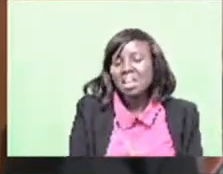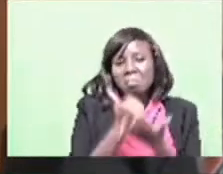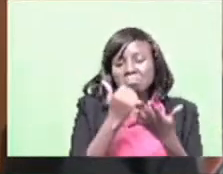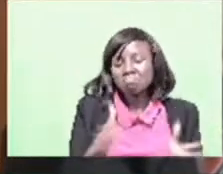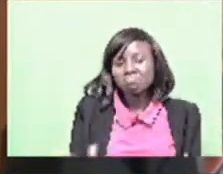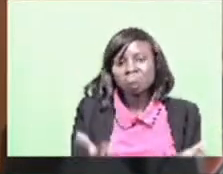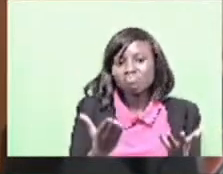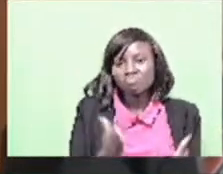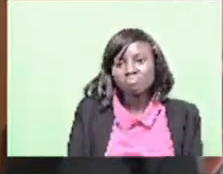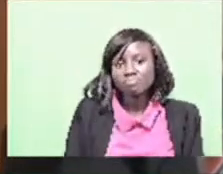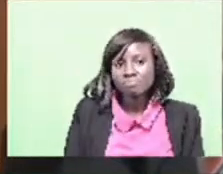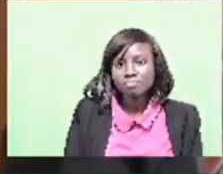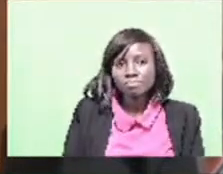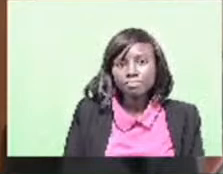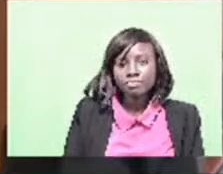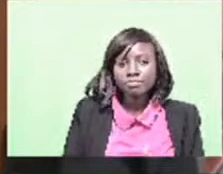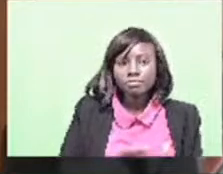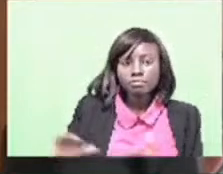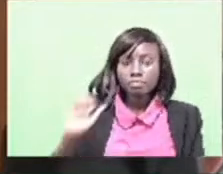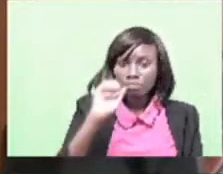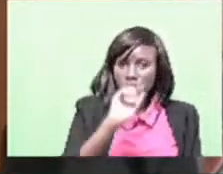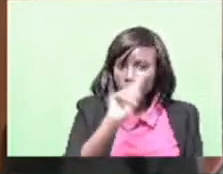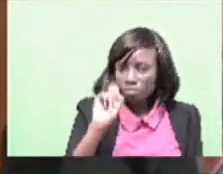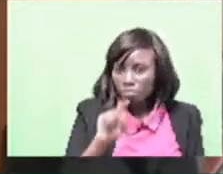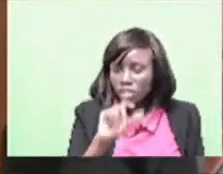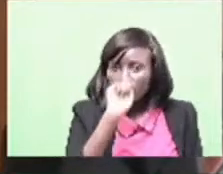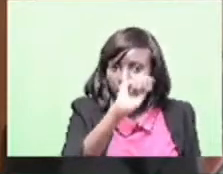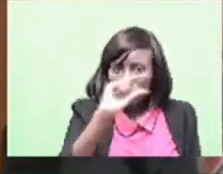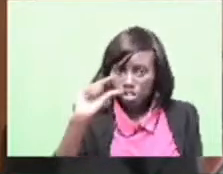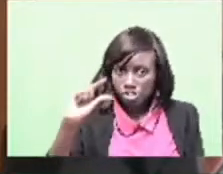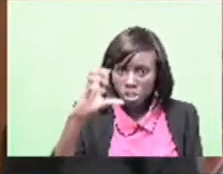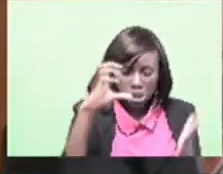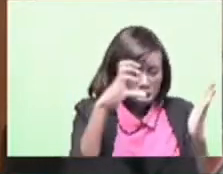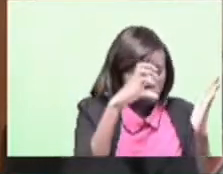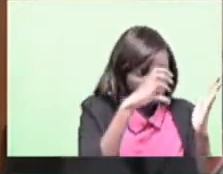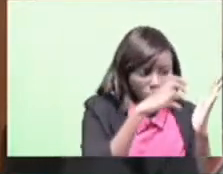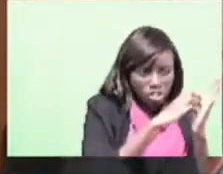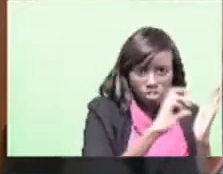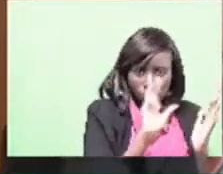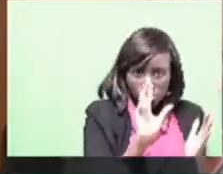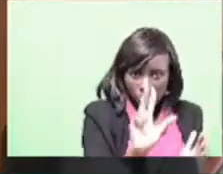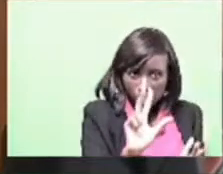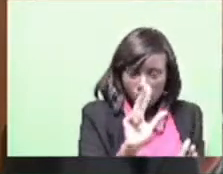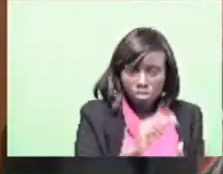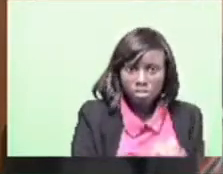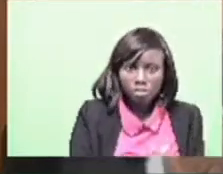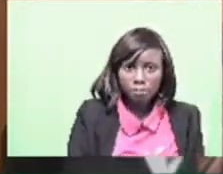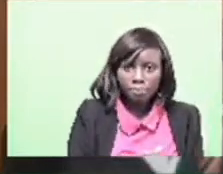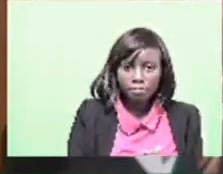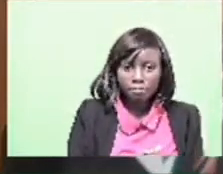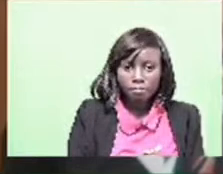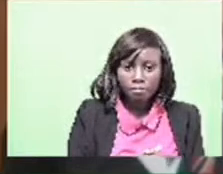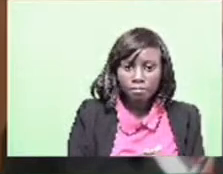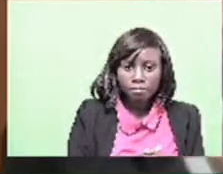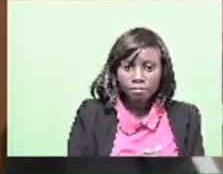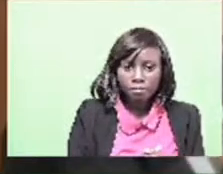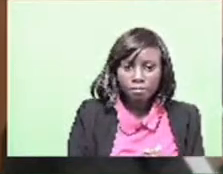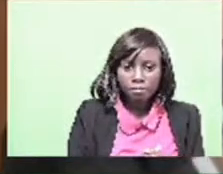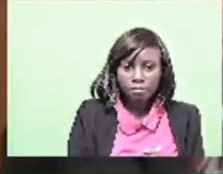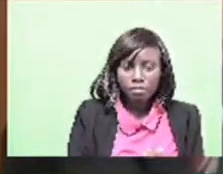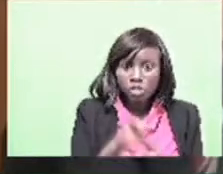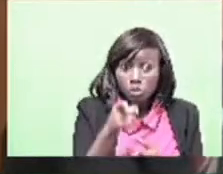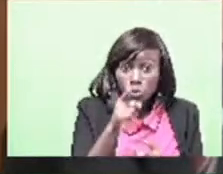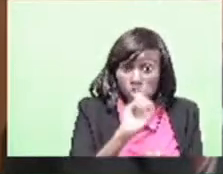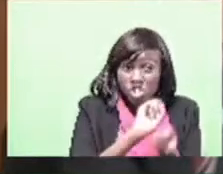Attorney General, section under 3, where you are changing the ceiling from 50,000 to